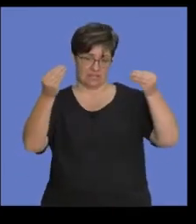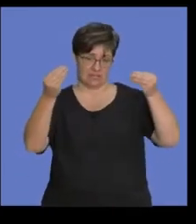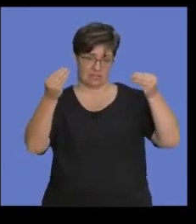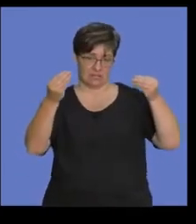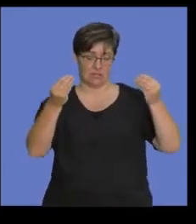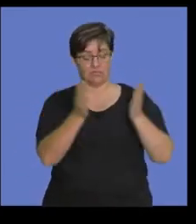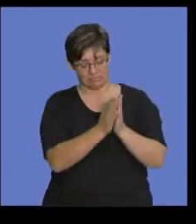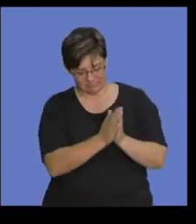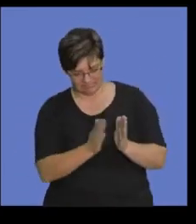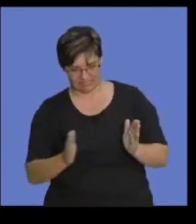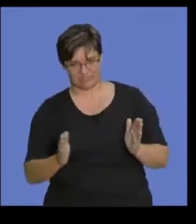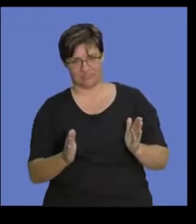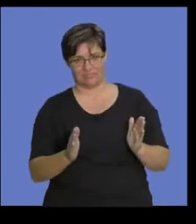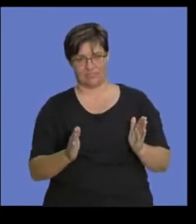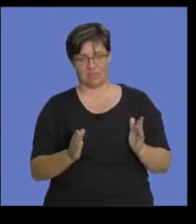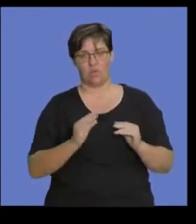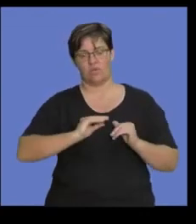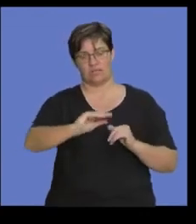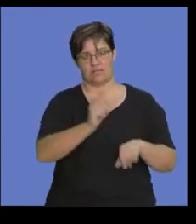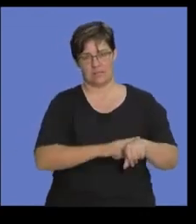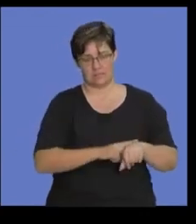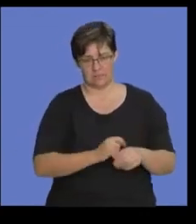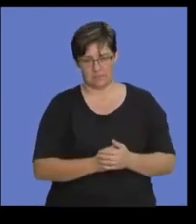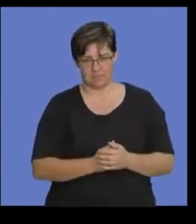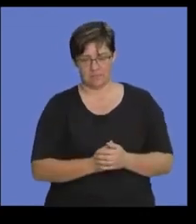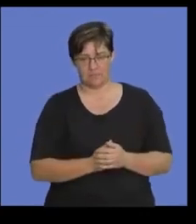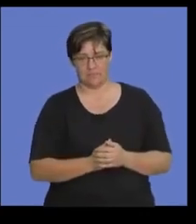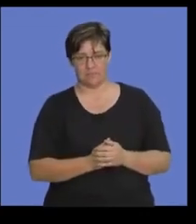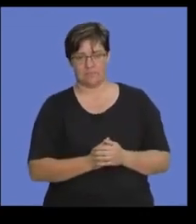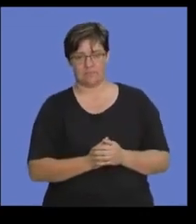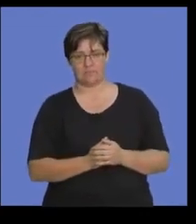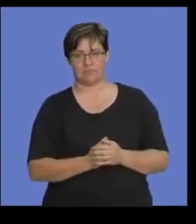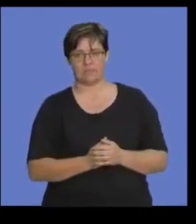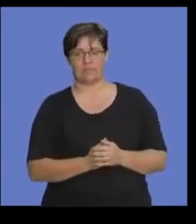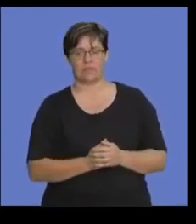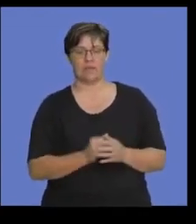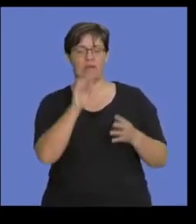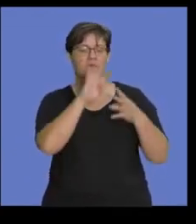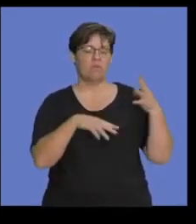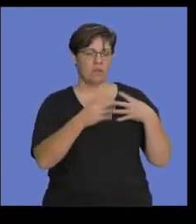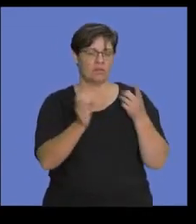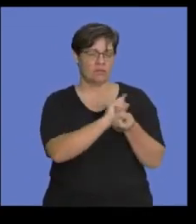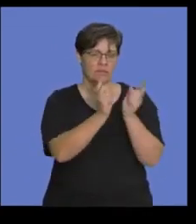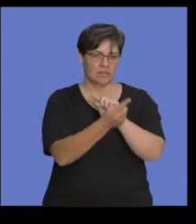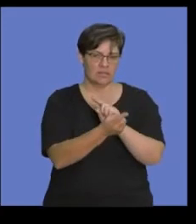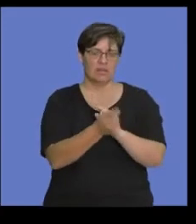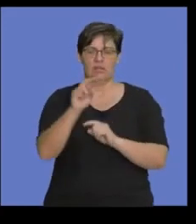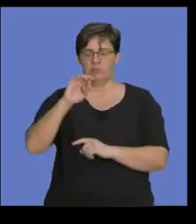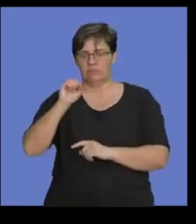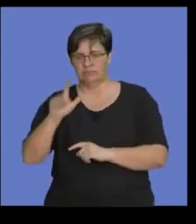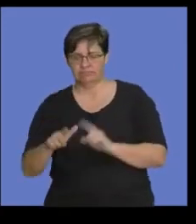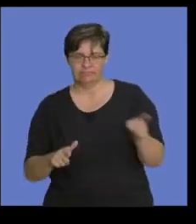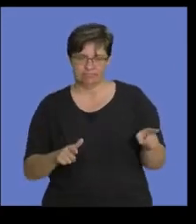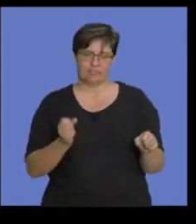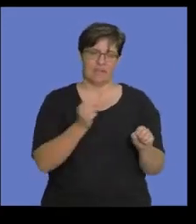the interest in the duration of your investment. Now, the formula to convert between the